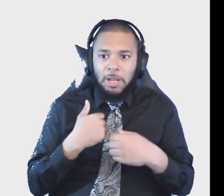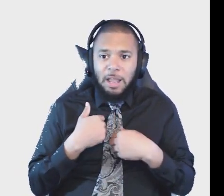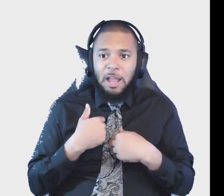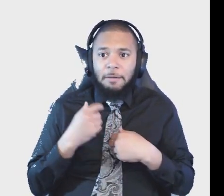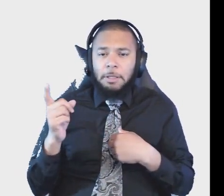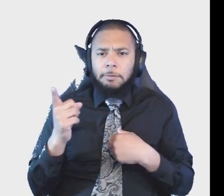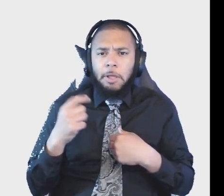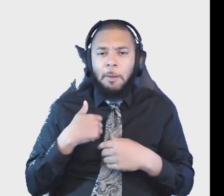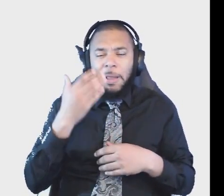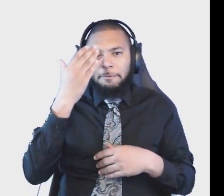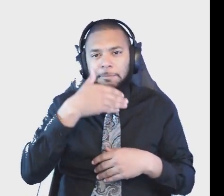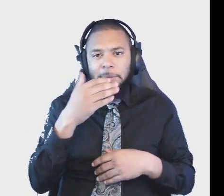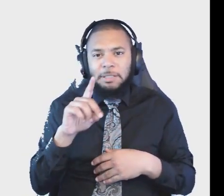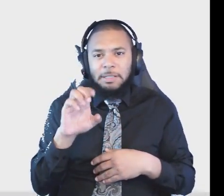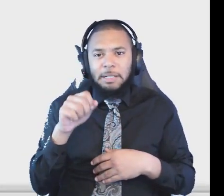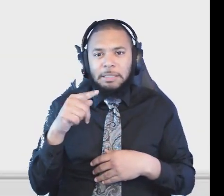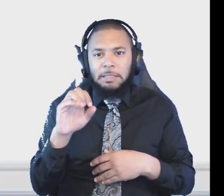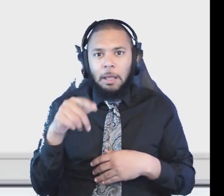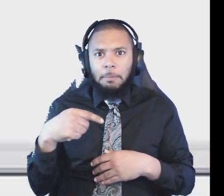stuff.